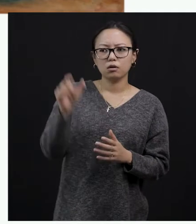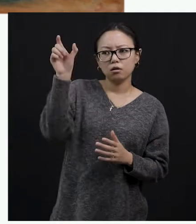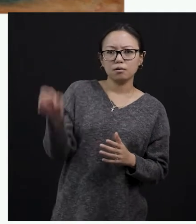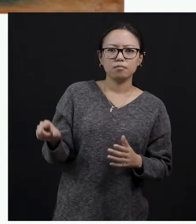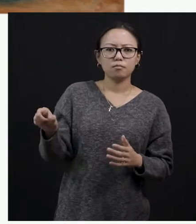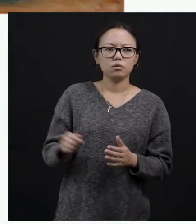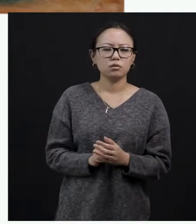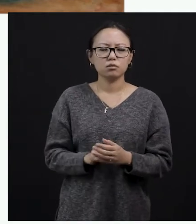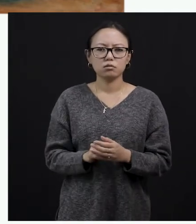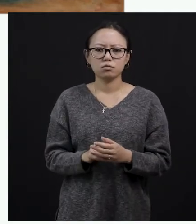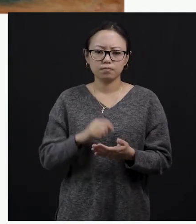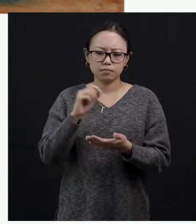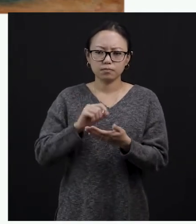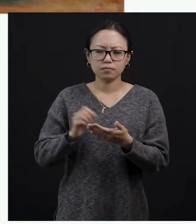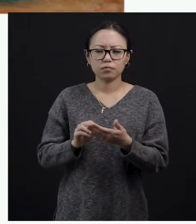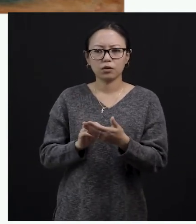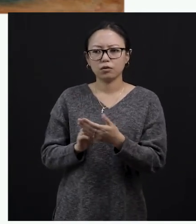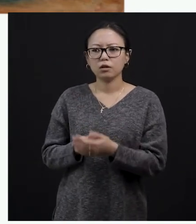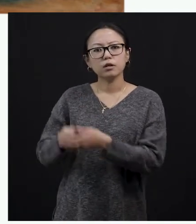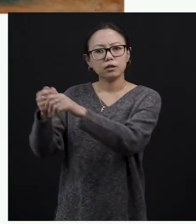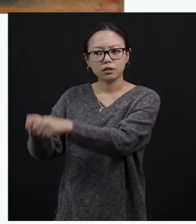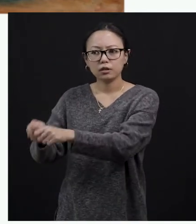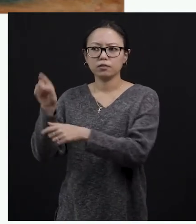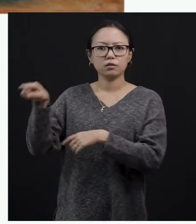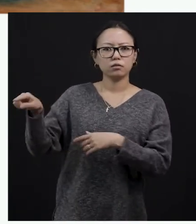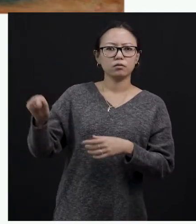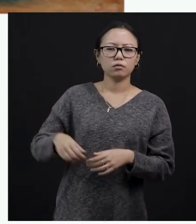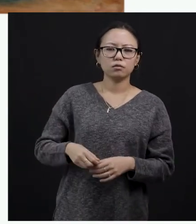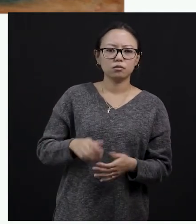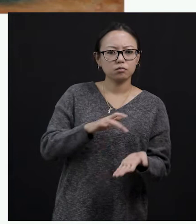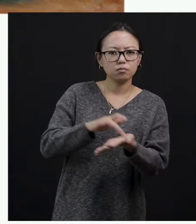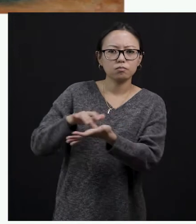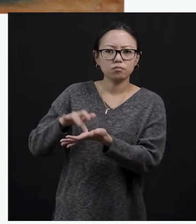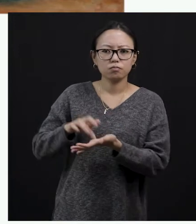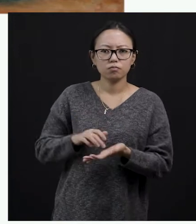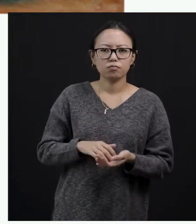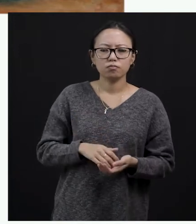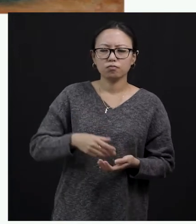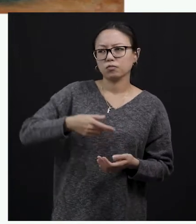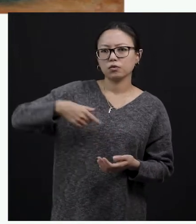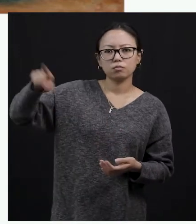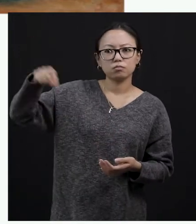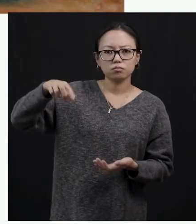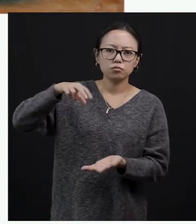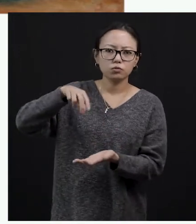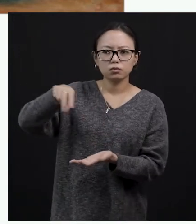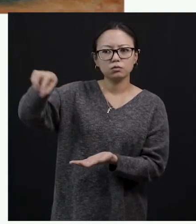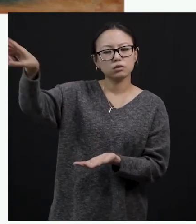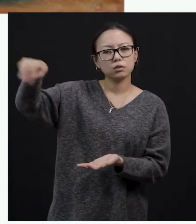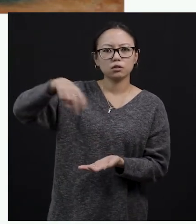written message in his hand, and he will go to different places walking by foot for days and